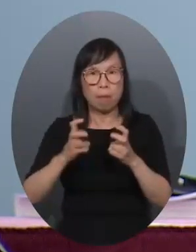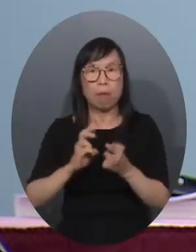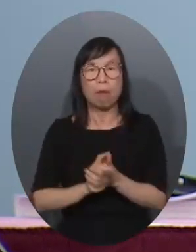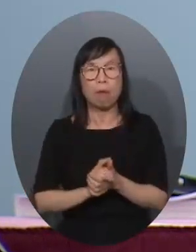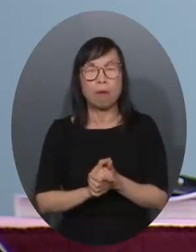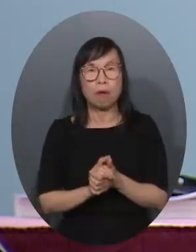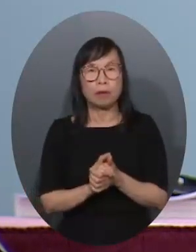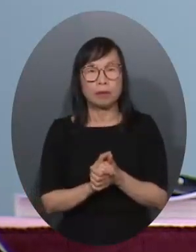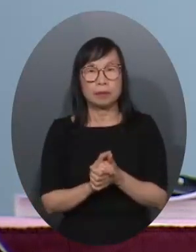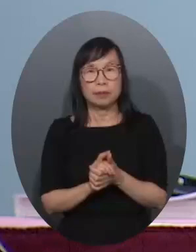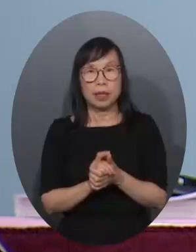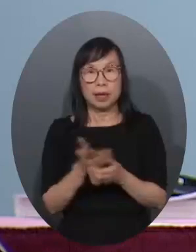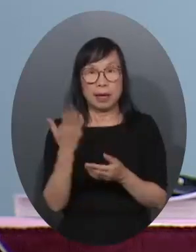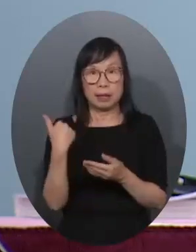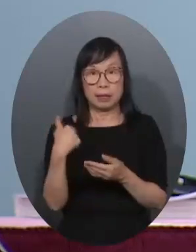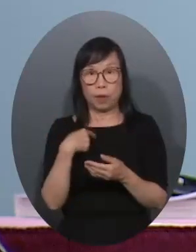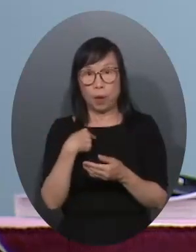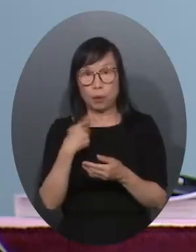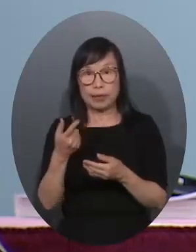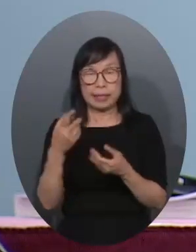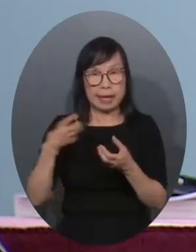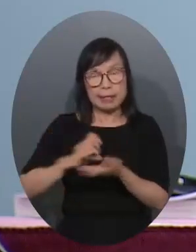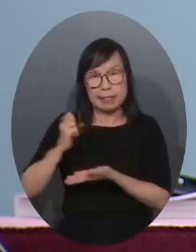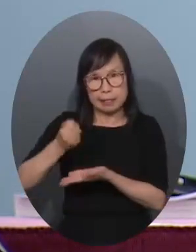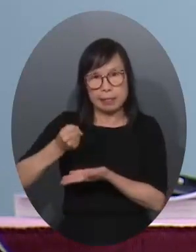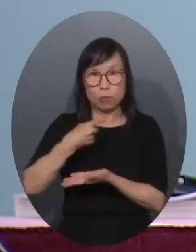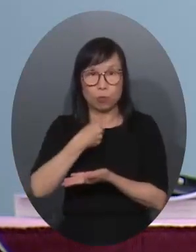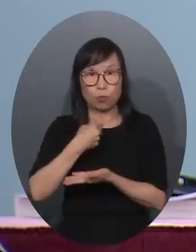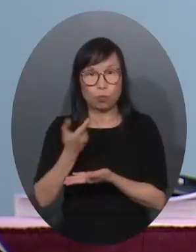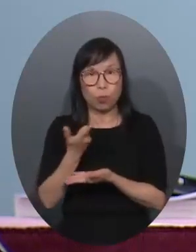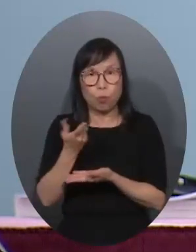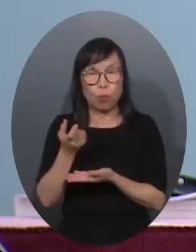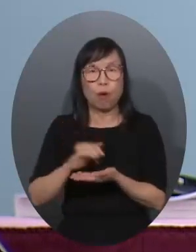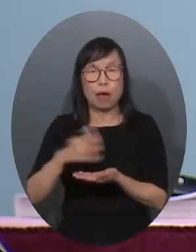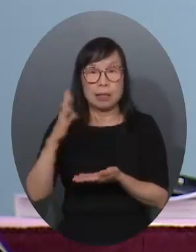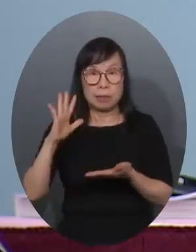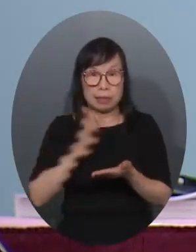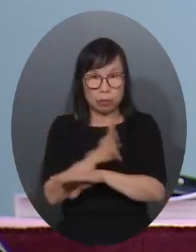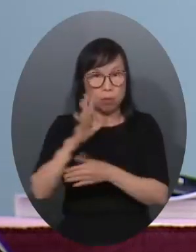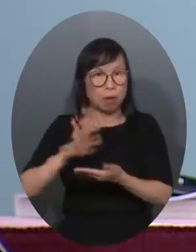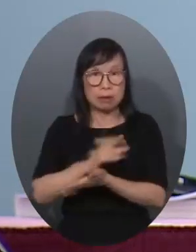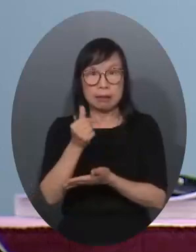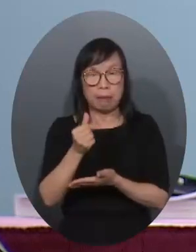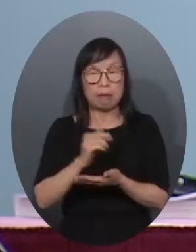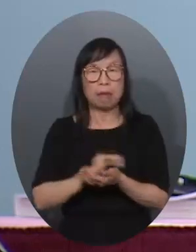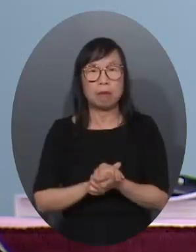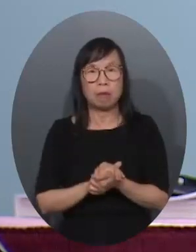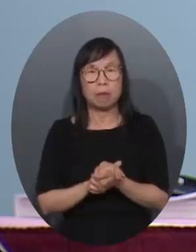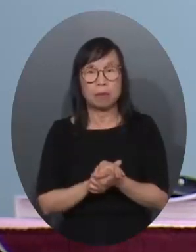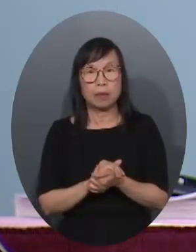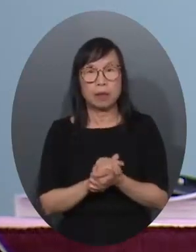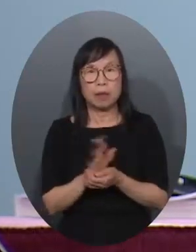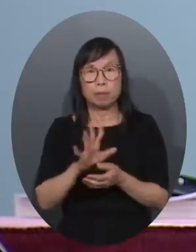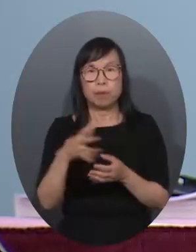capital investments, and it's not unusual for it to take over 10 years for a railway project to take shape, from